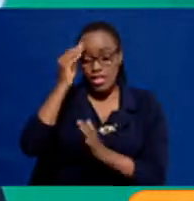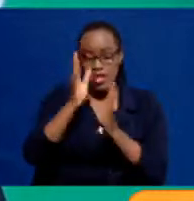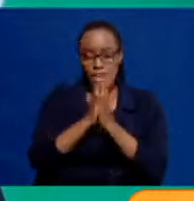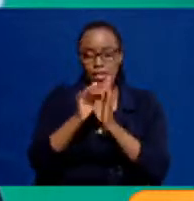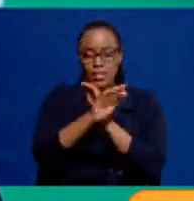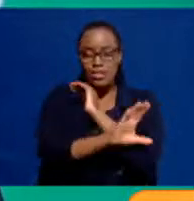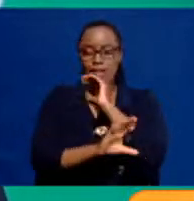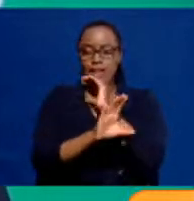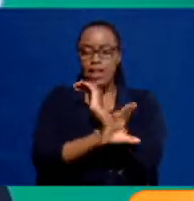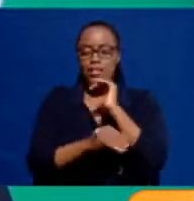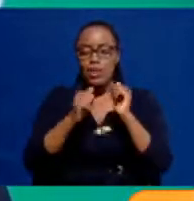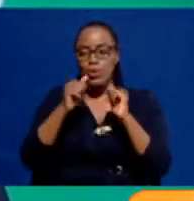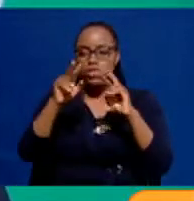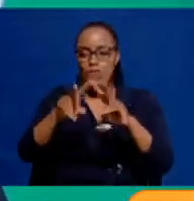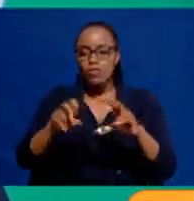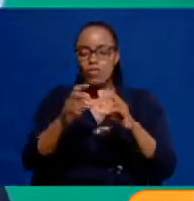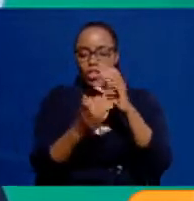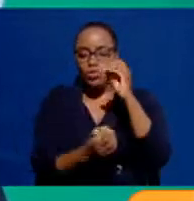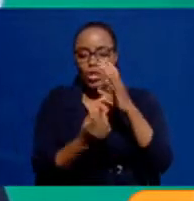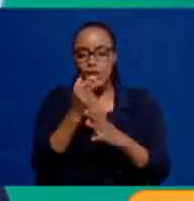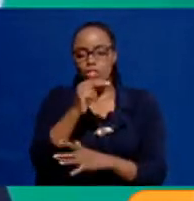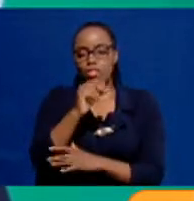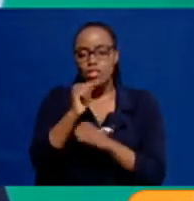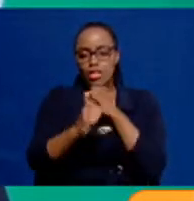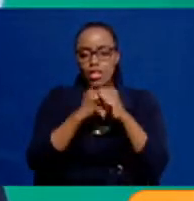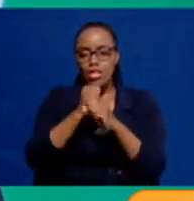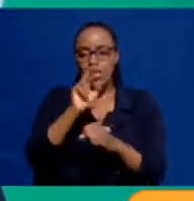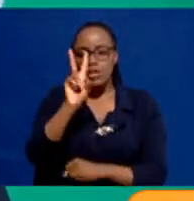currently we are here today to launch year two study.